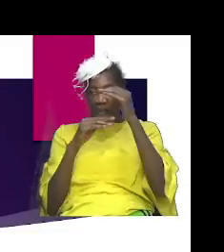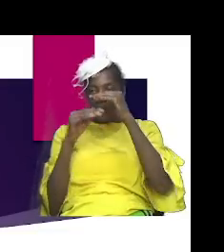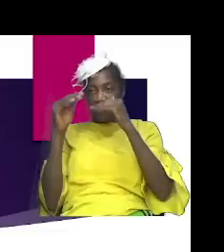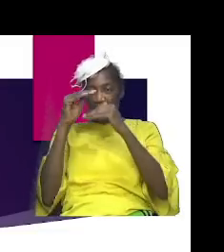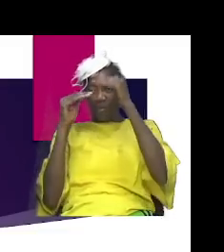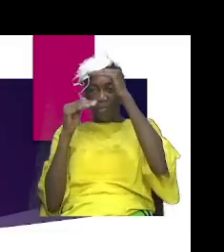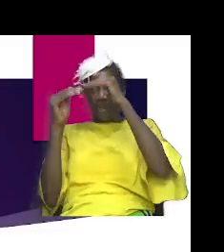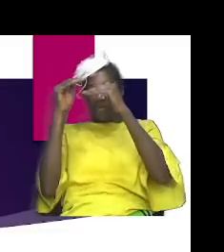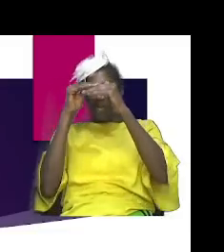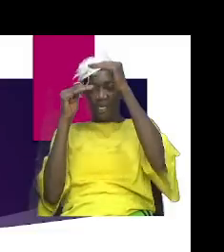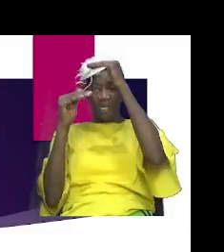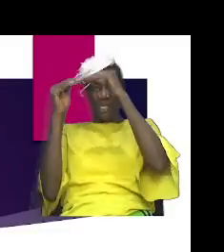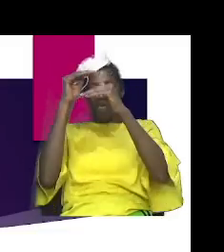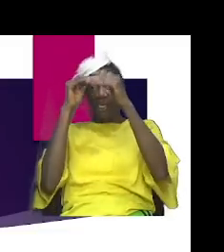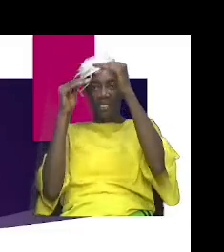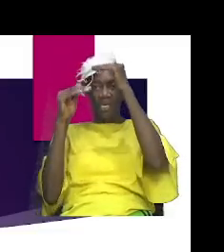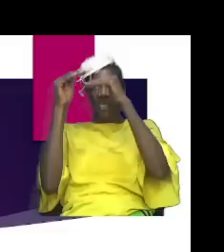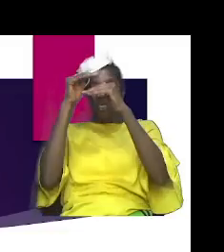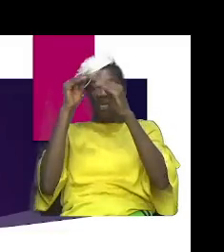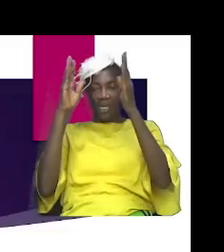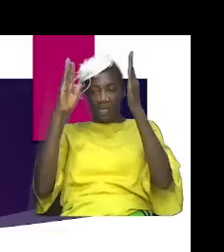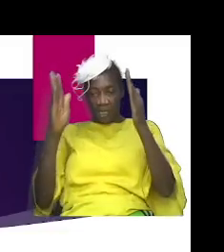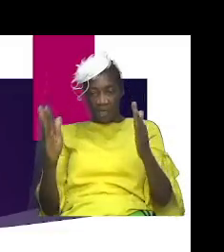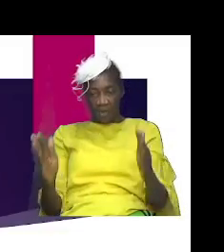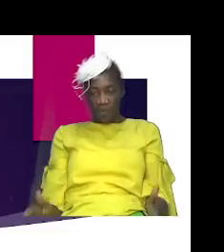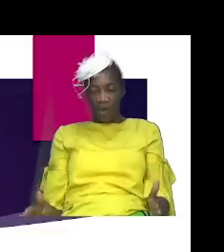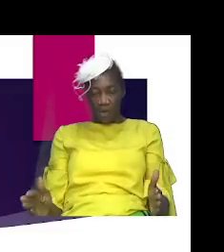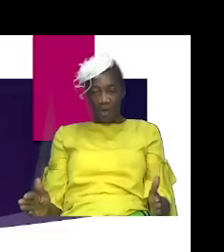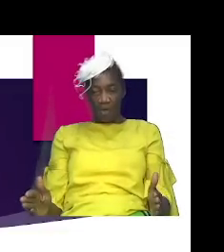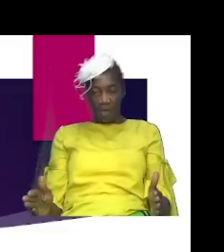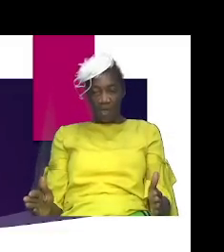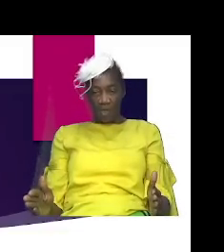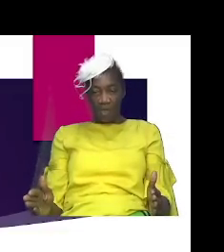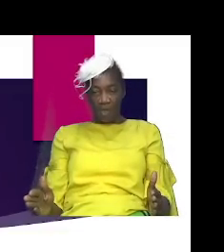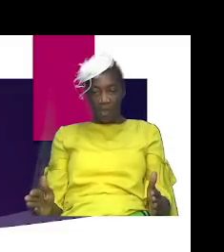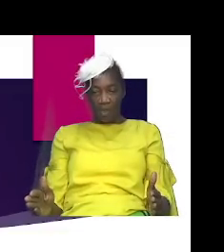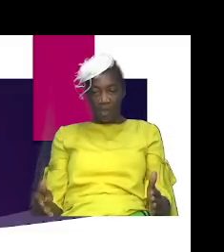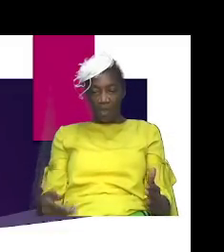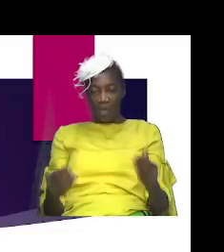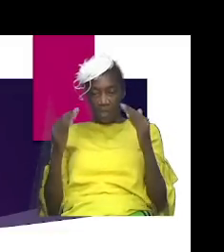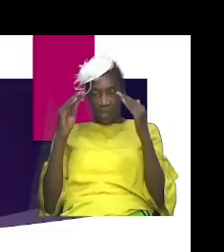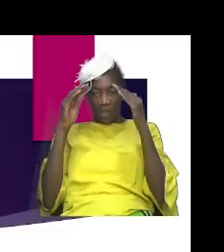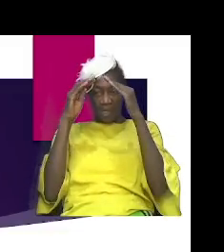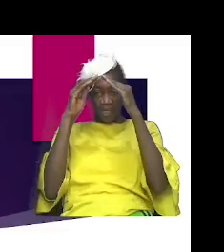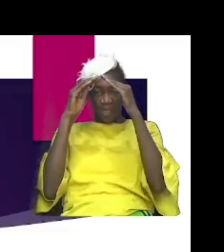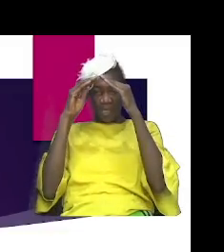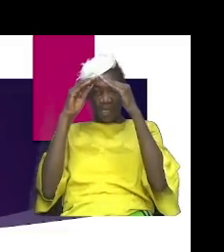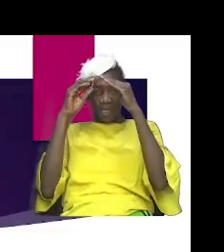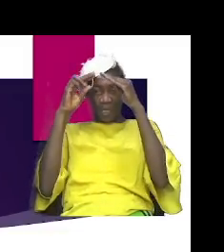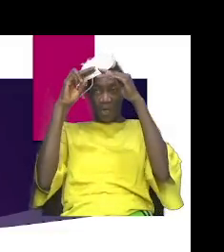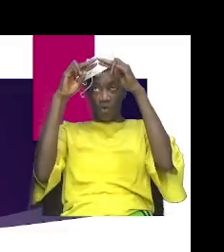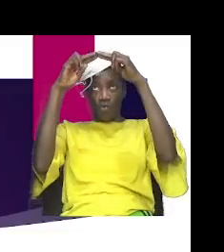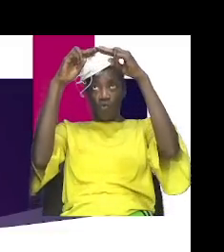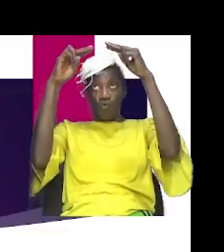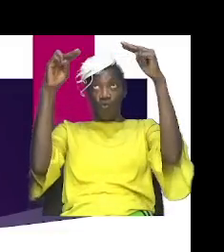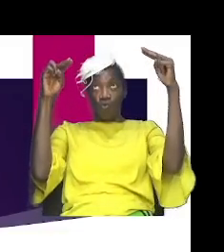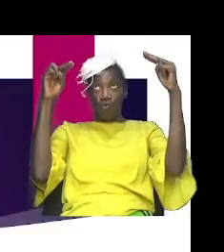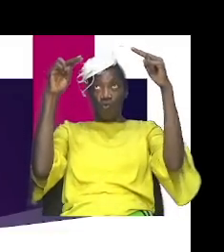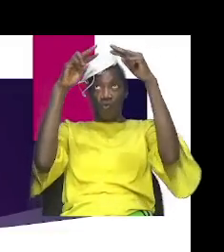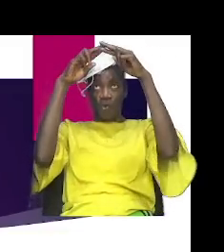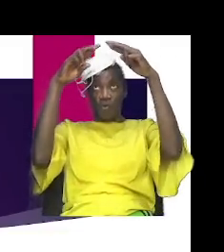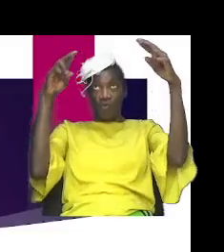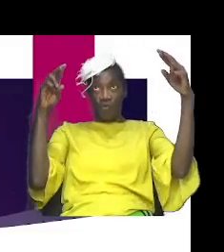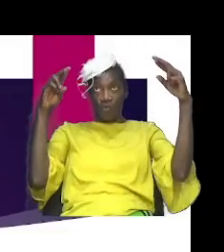which there's the foundation, there's the walls, right, and there is the roof. 1 Corinthians chapter number